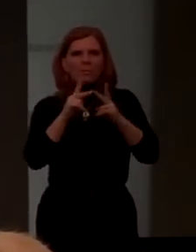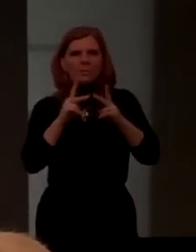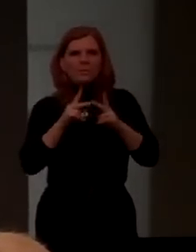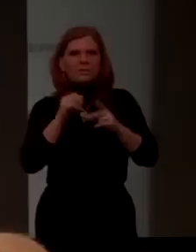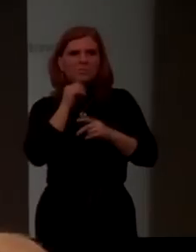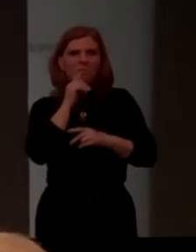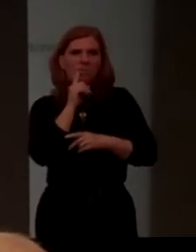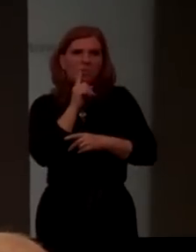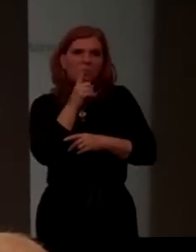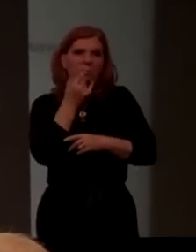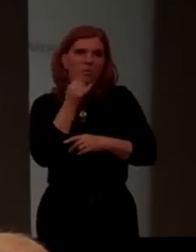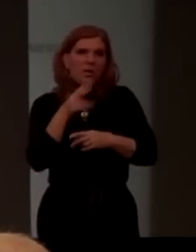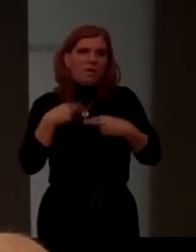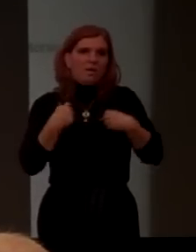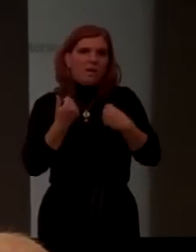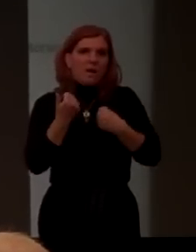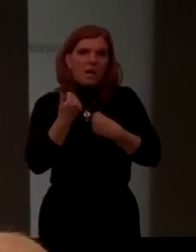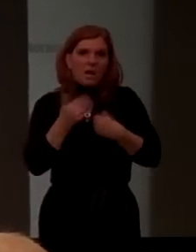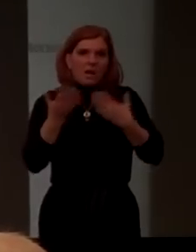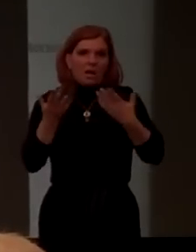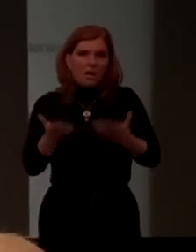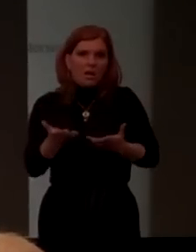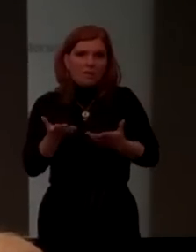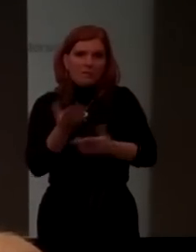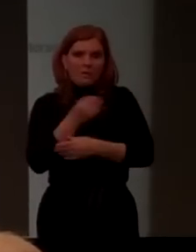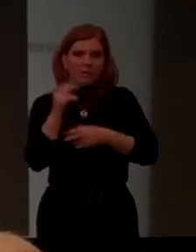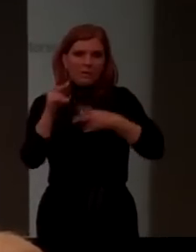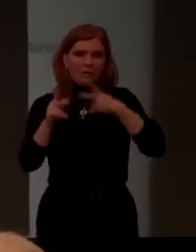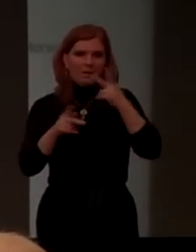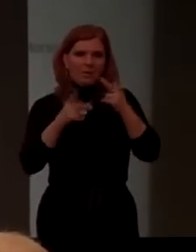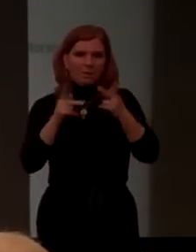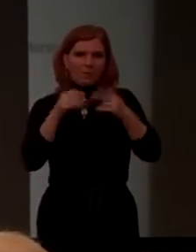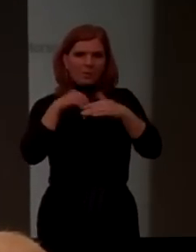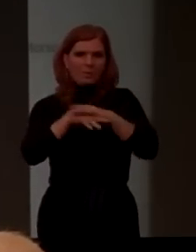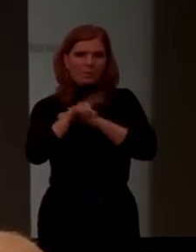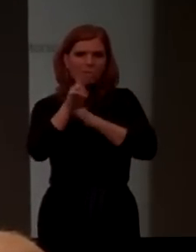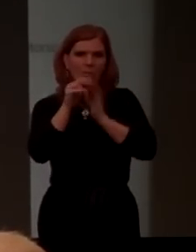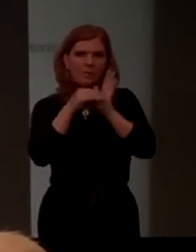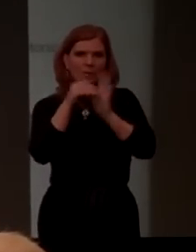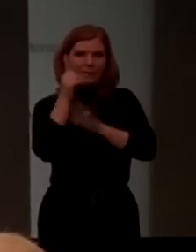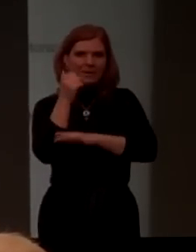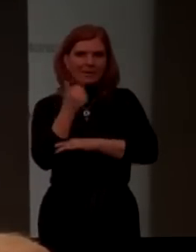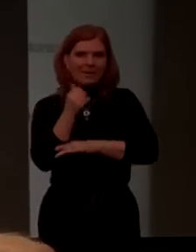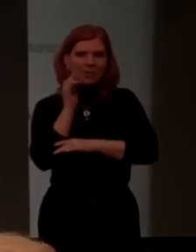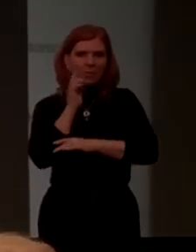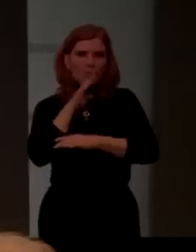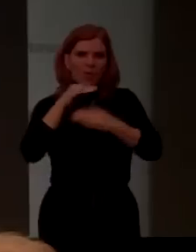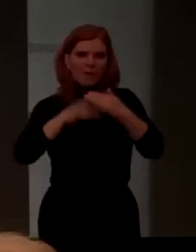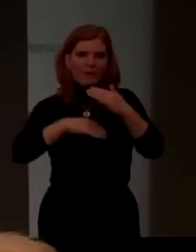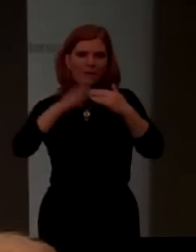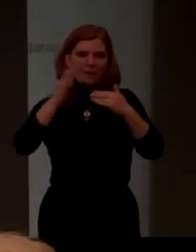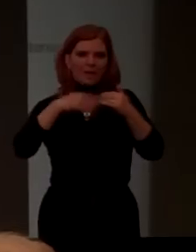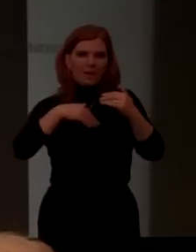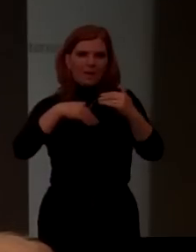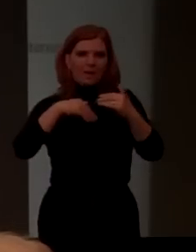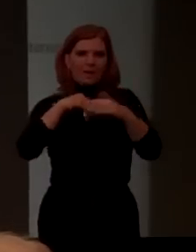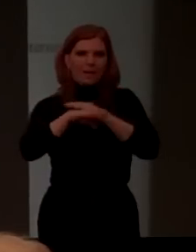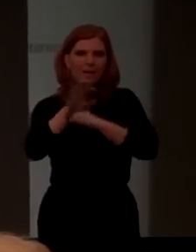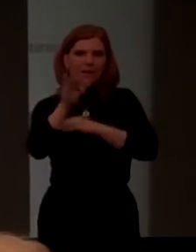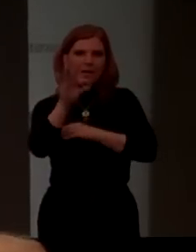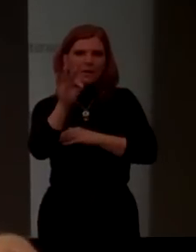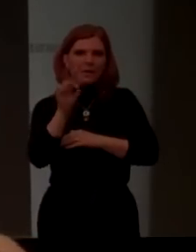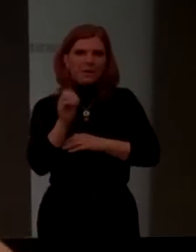any potteries left. Their population in 2010 will be less than it was in